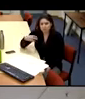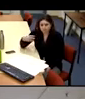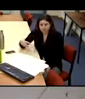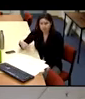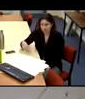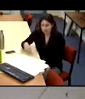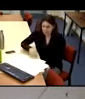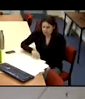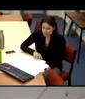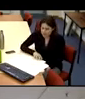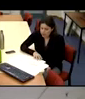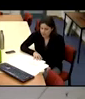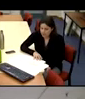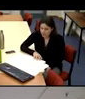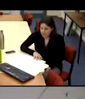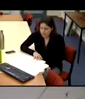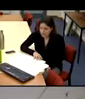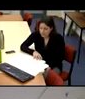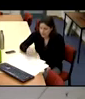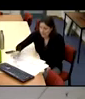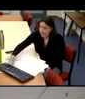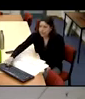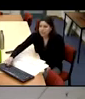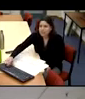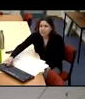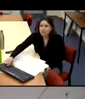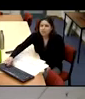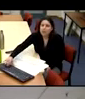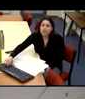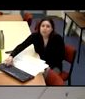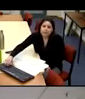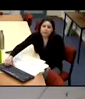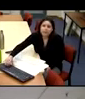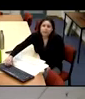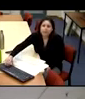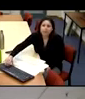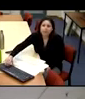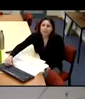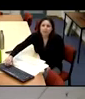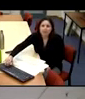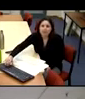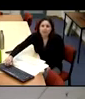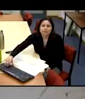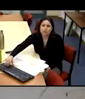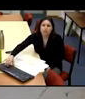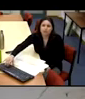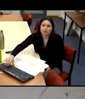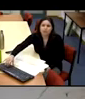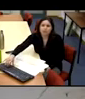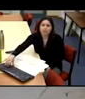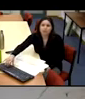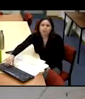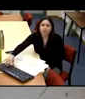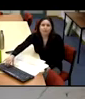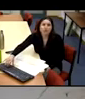resilience and survival of getting here to New Zealand. He said, you know, I chose to be a refugee because I think there is no shame in